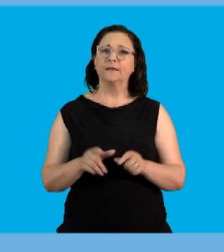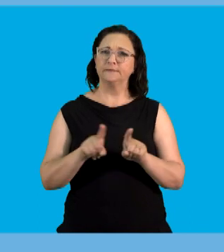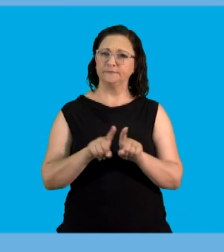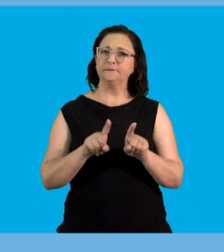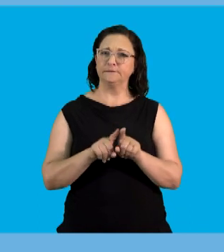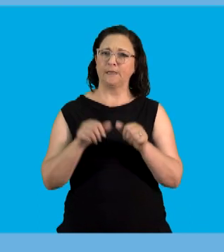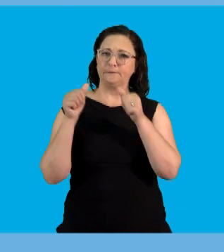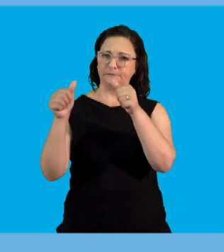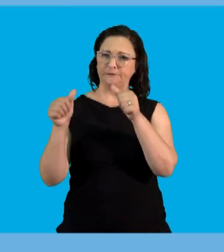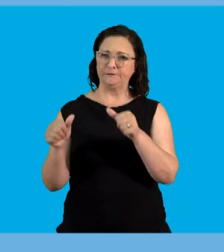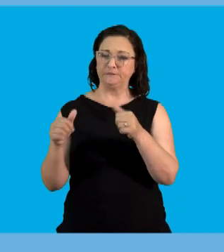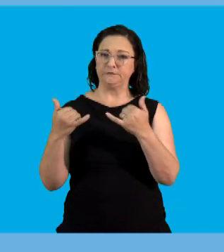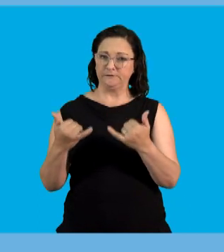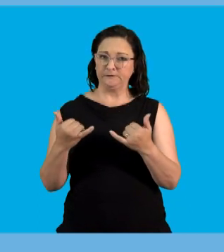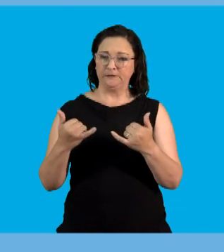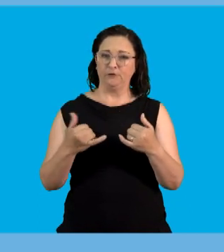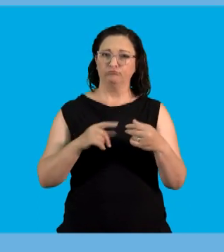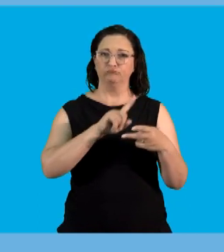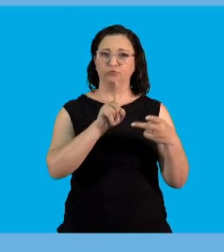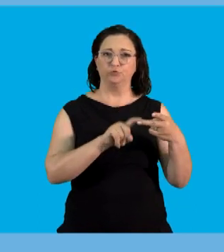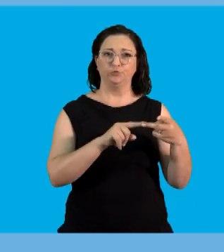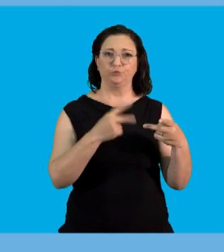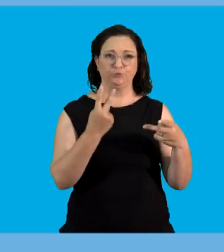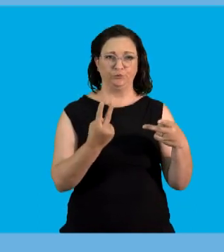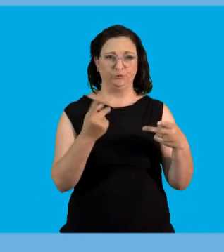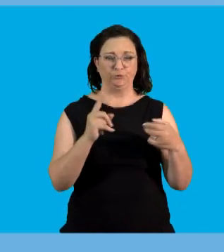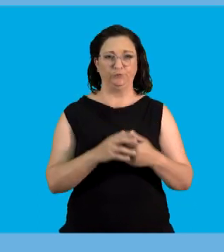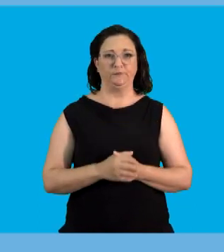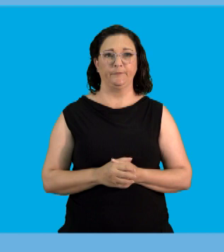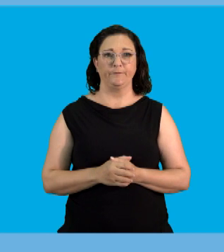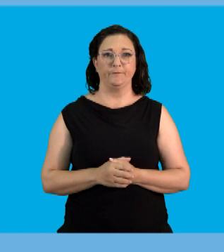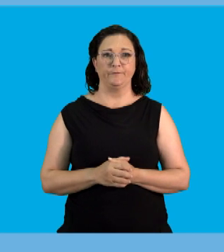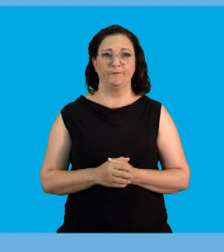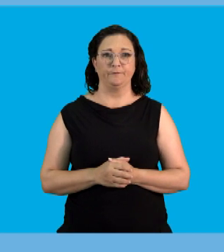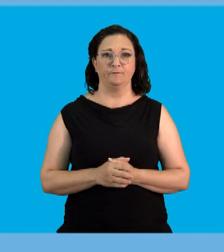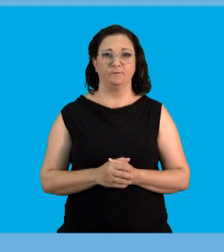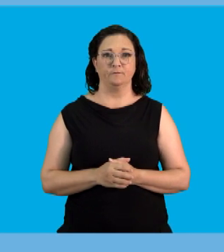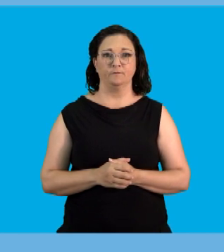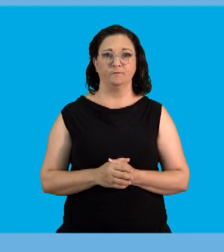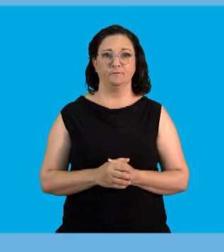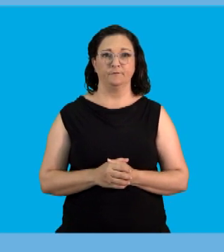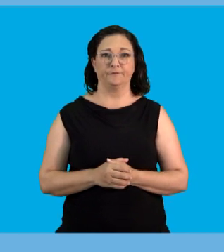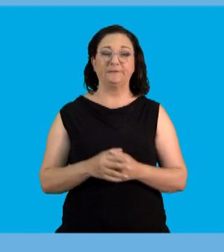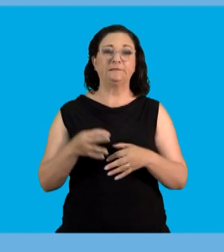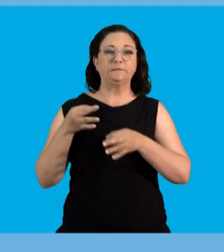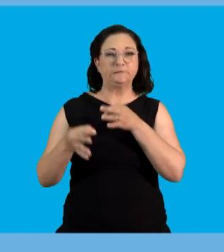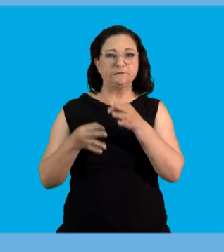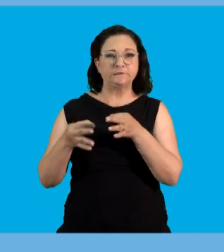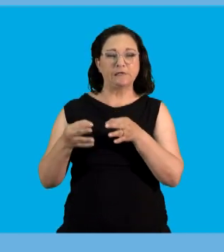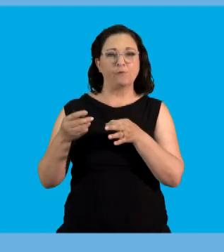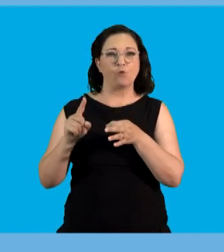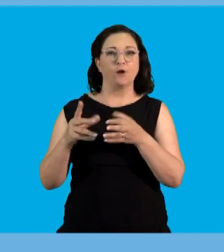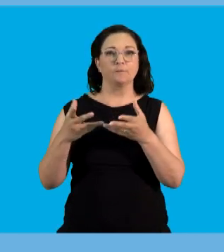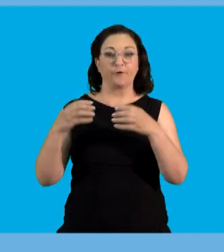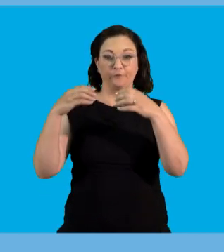same picture that you are given, but now we need to describe what is happening in the diagram with reference to the energy of the